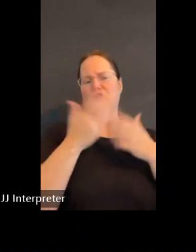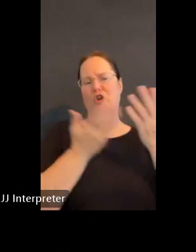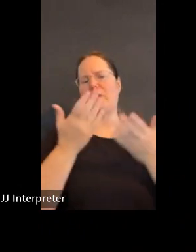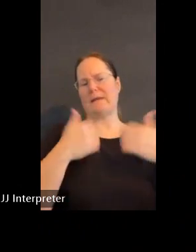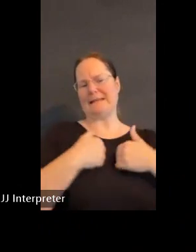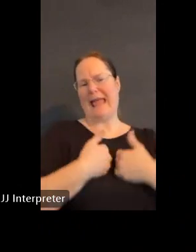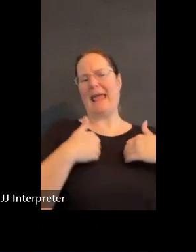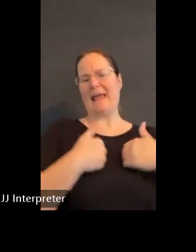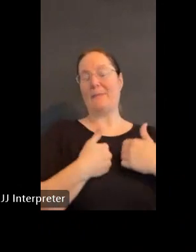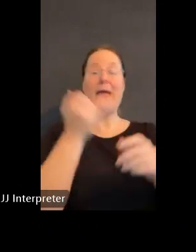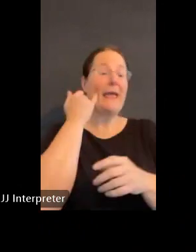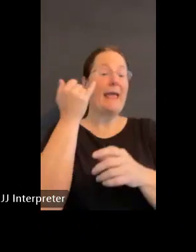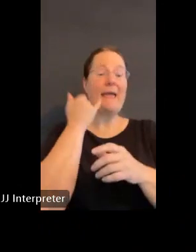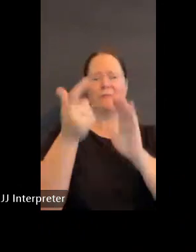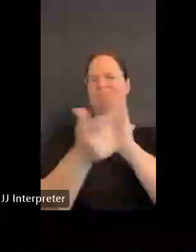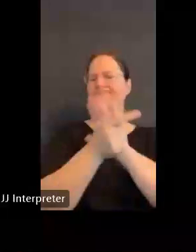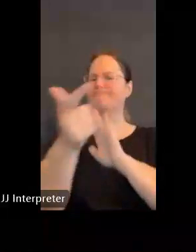present at the property.